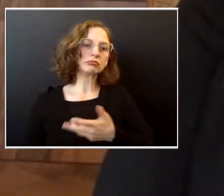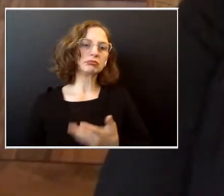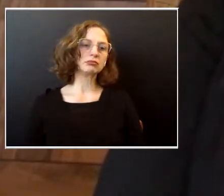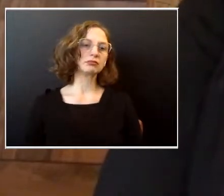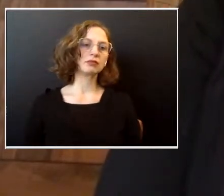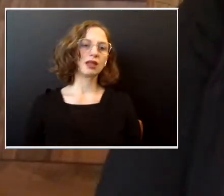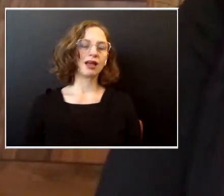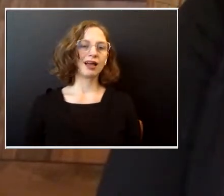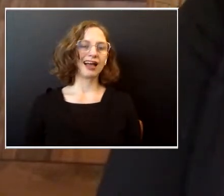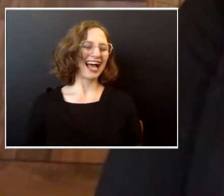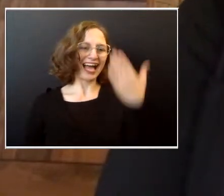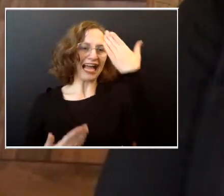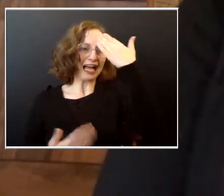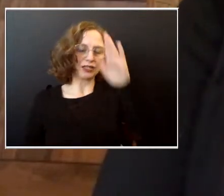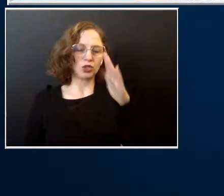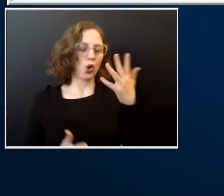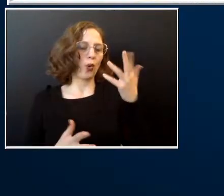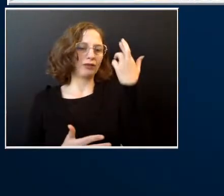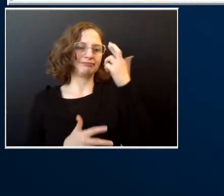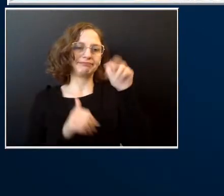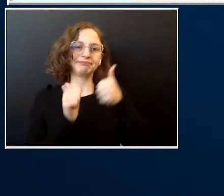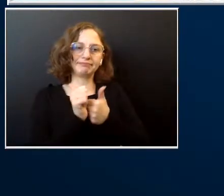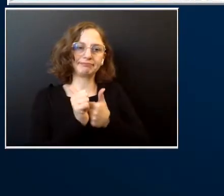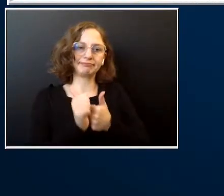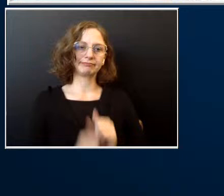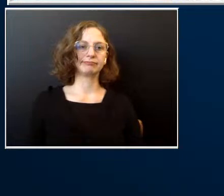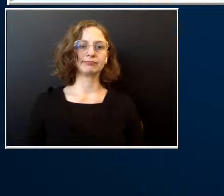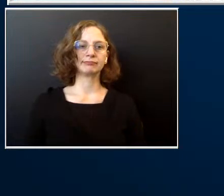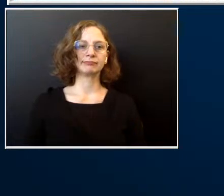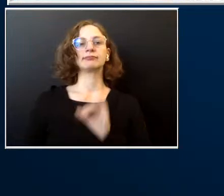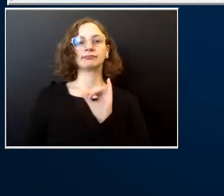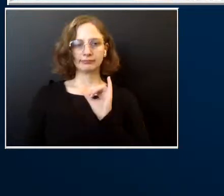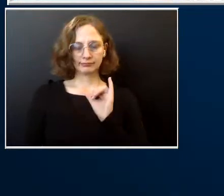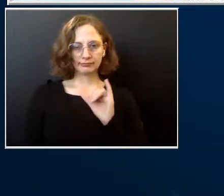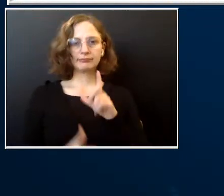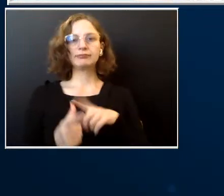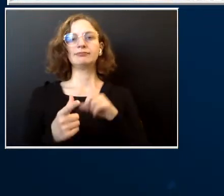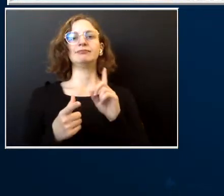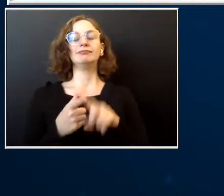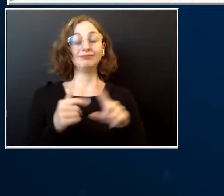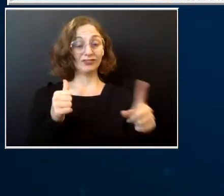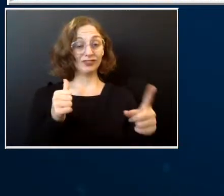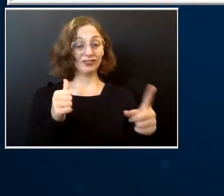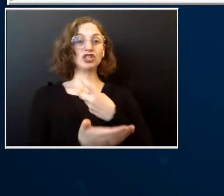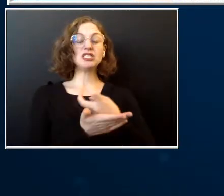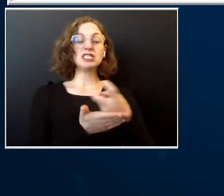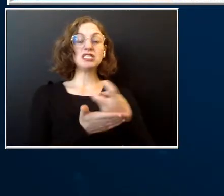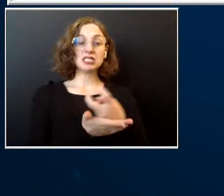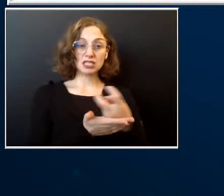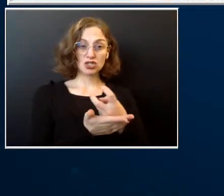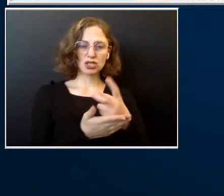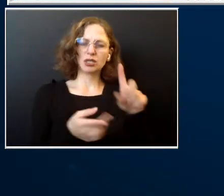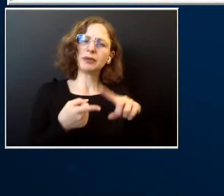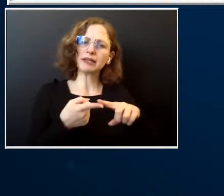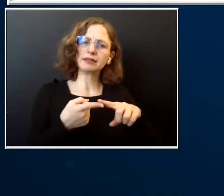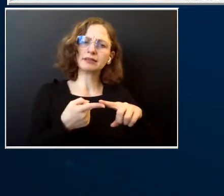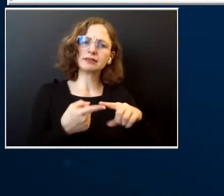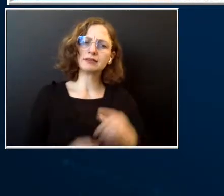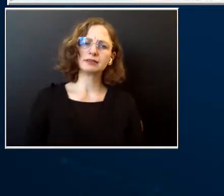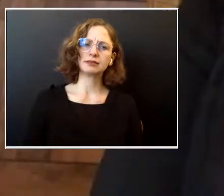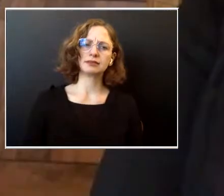know what it was. Got it. And then you had your first seizure. When was that? I